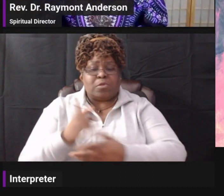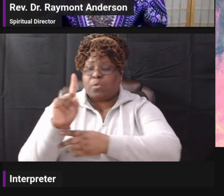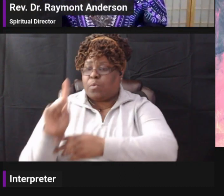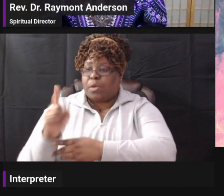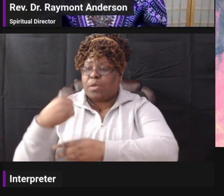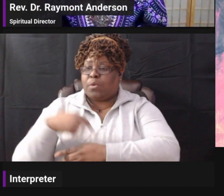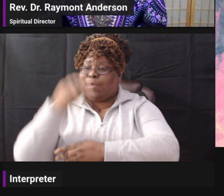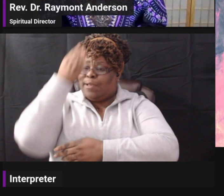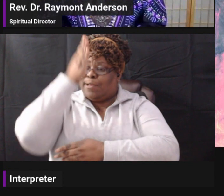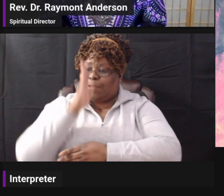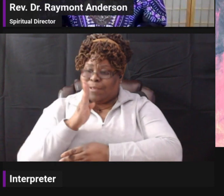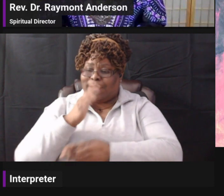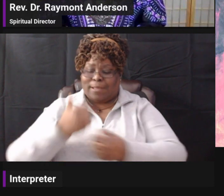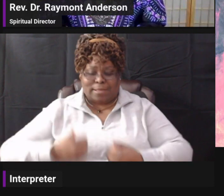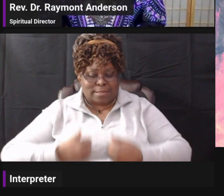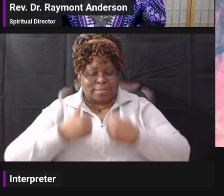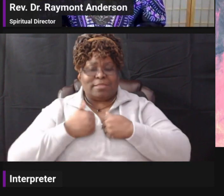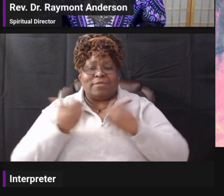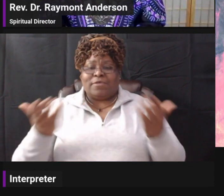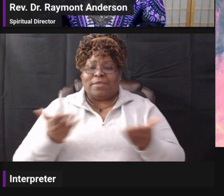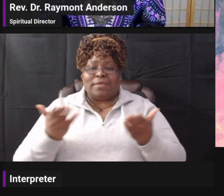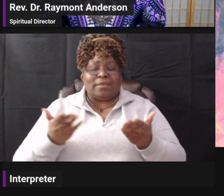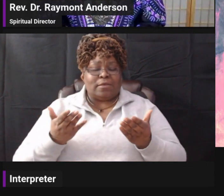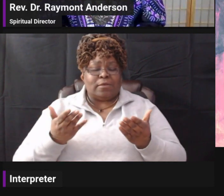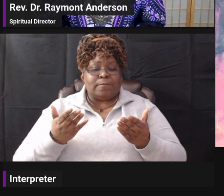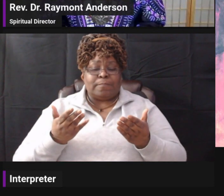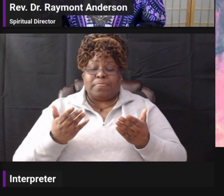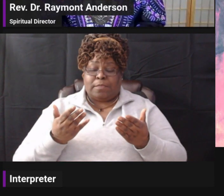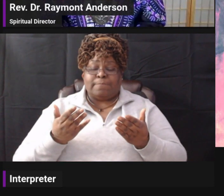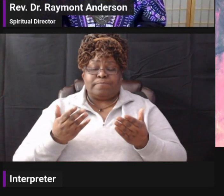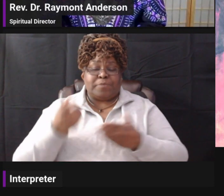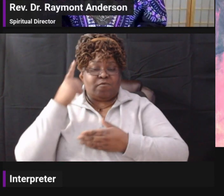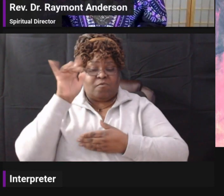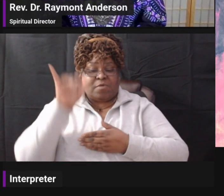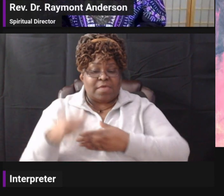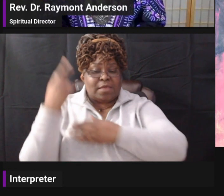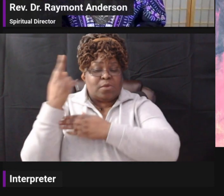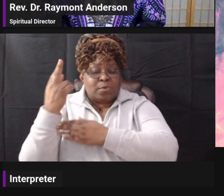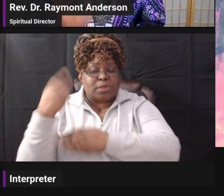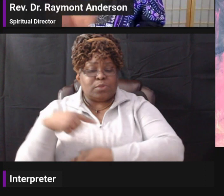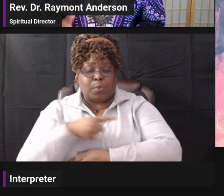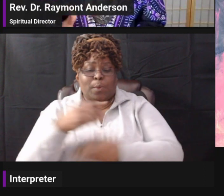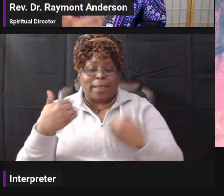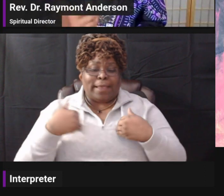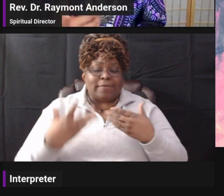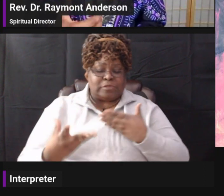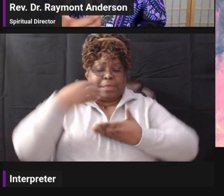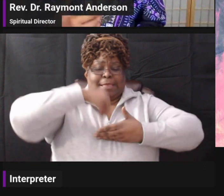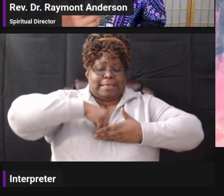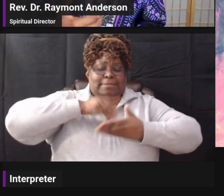individualized expressions of the one. We are God incarnating. And as such, there are